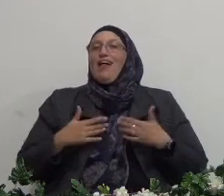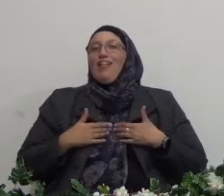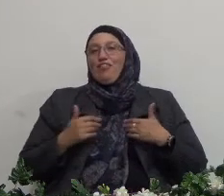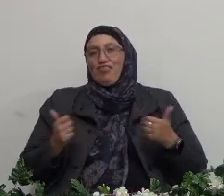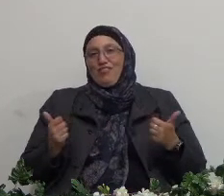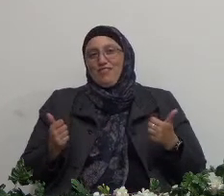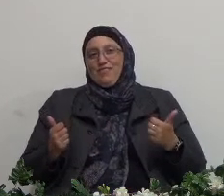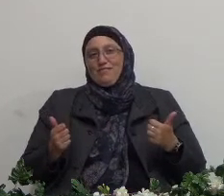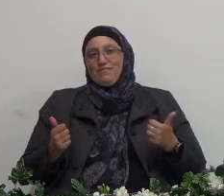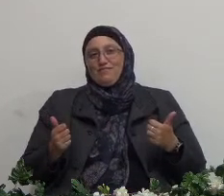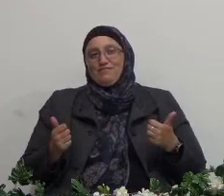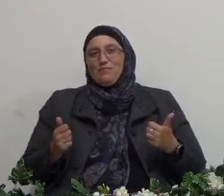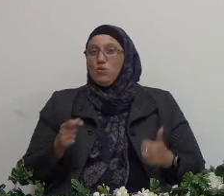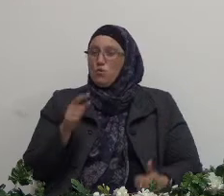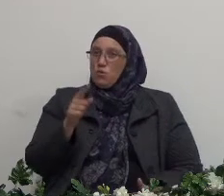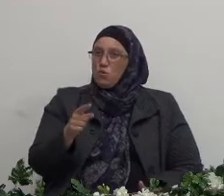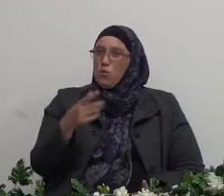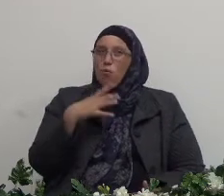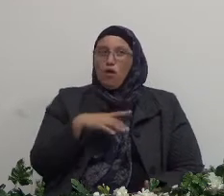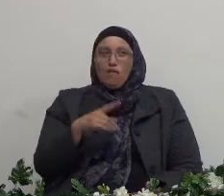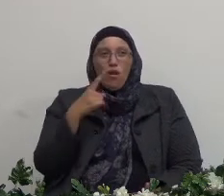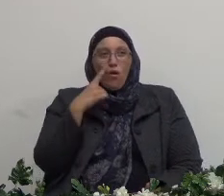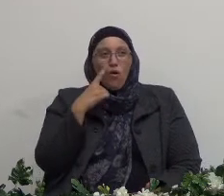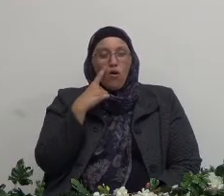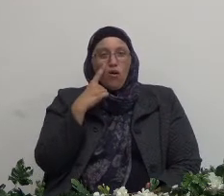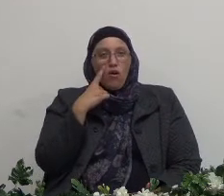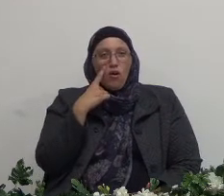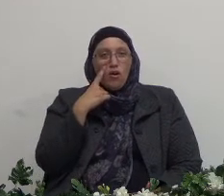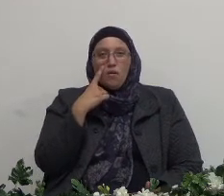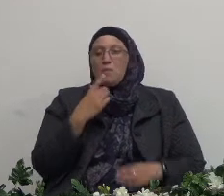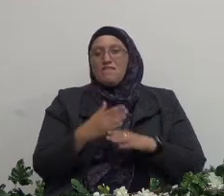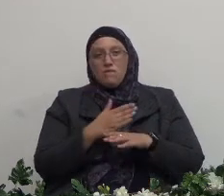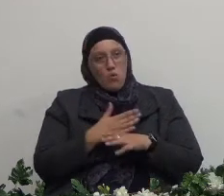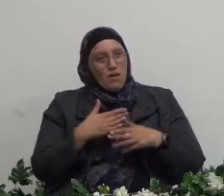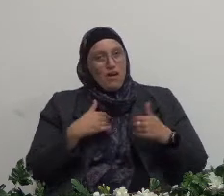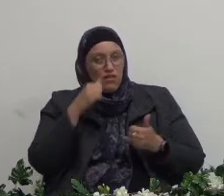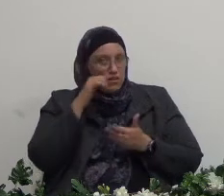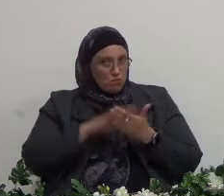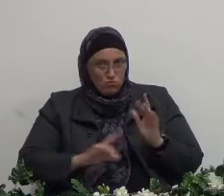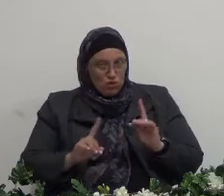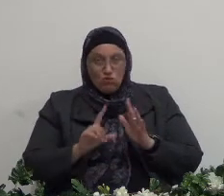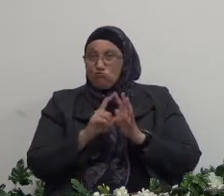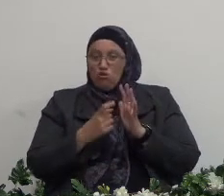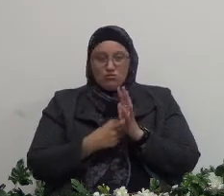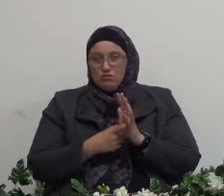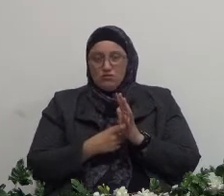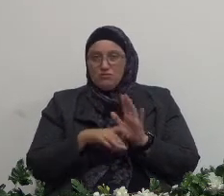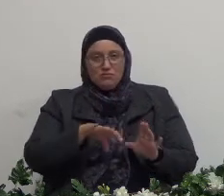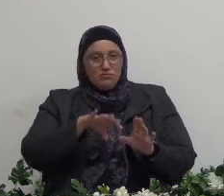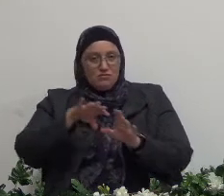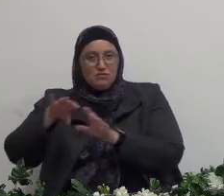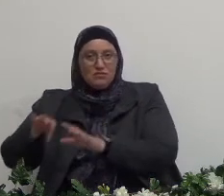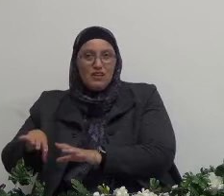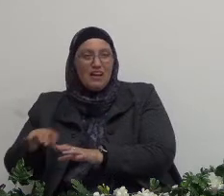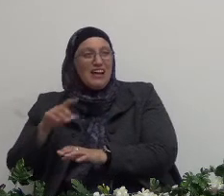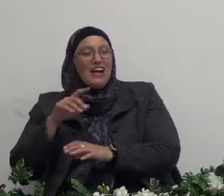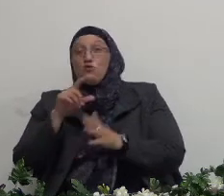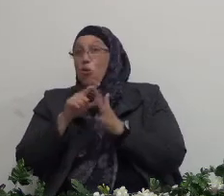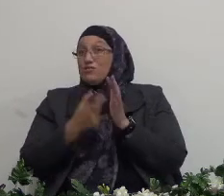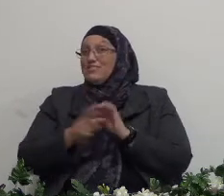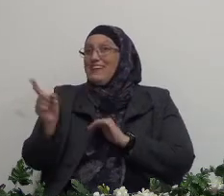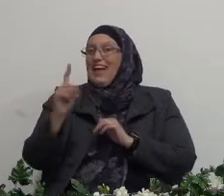If you take a look, and this is before health experts came in and said intermittent fasting and the importance of